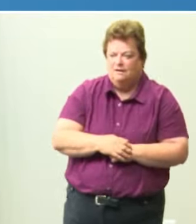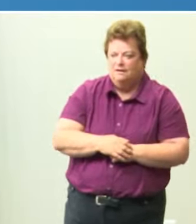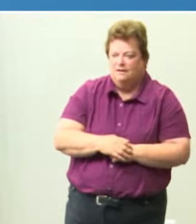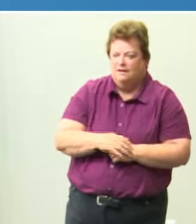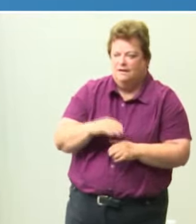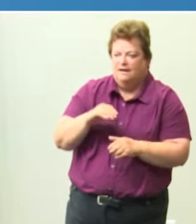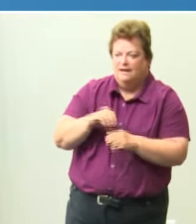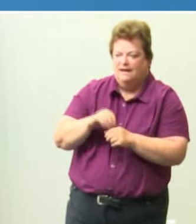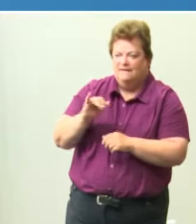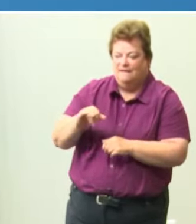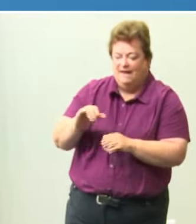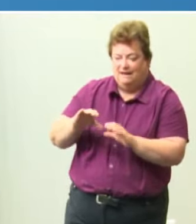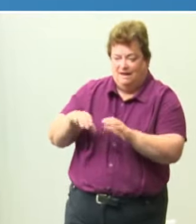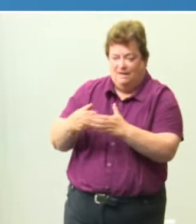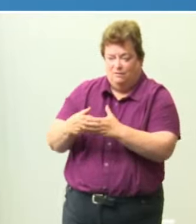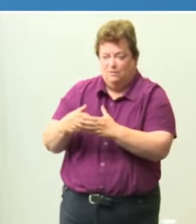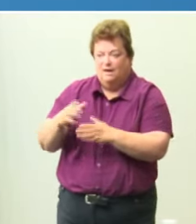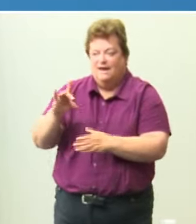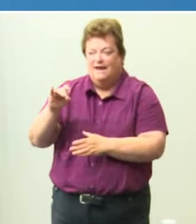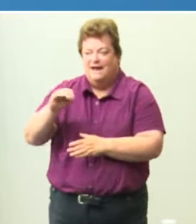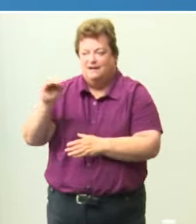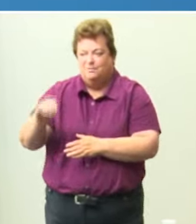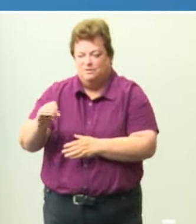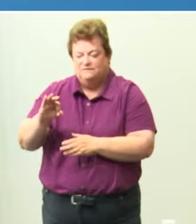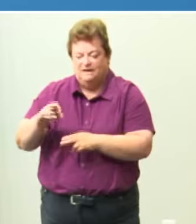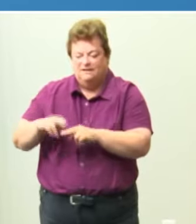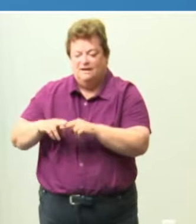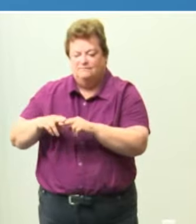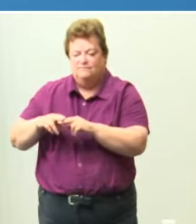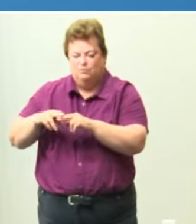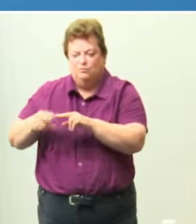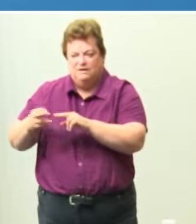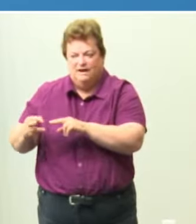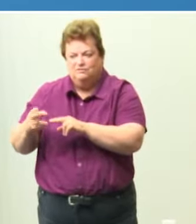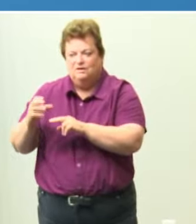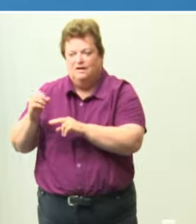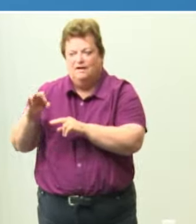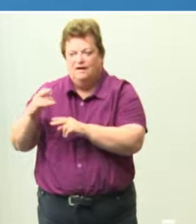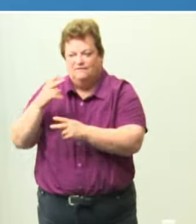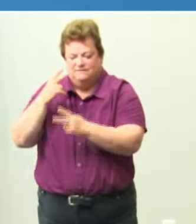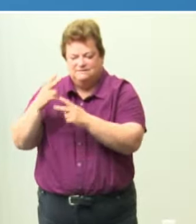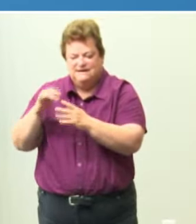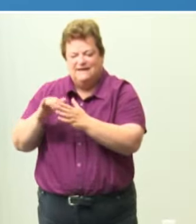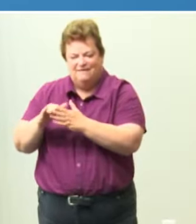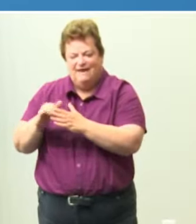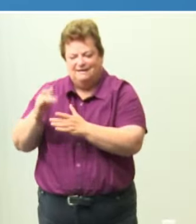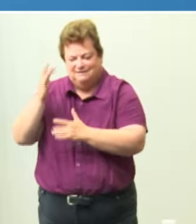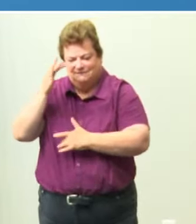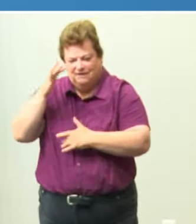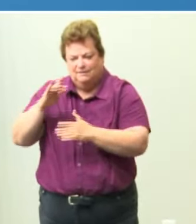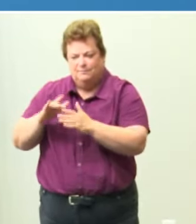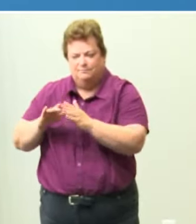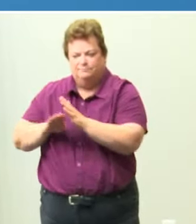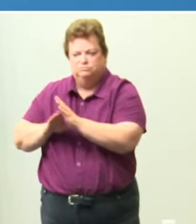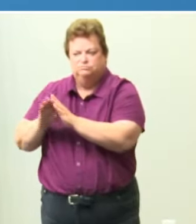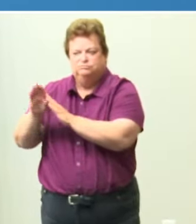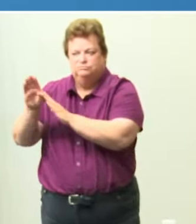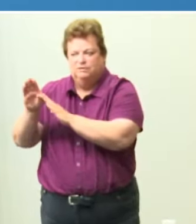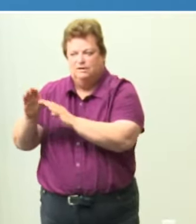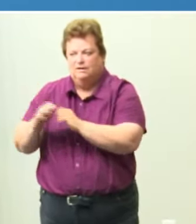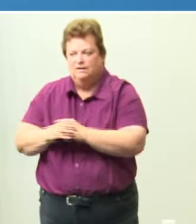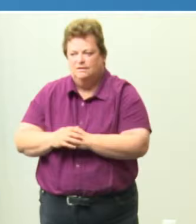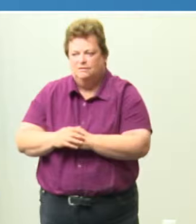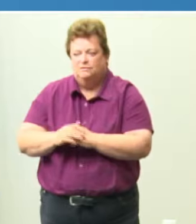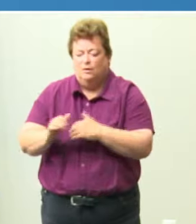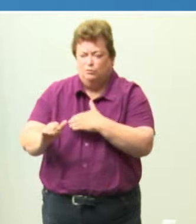that prophylaxis group, an 80% reduction of going on to developing the disease, symptomatic disease. Risks,